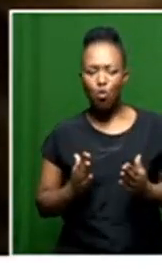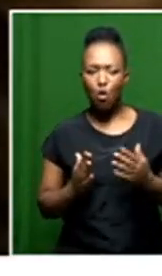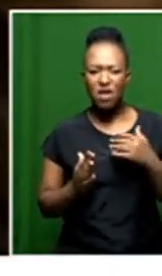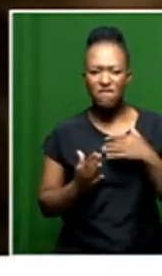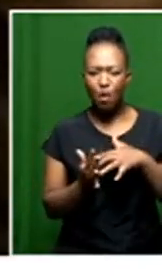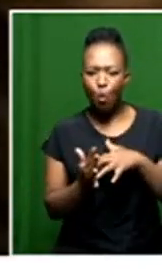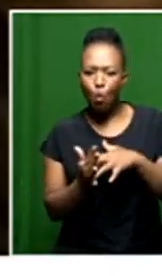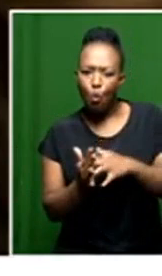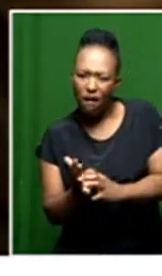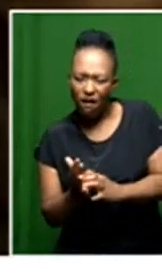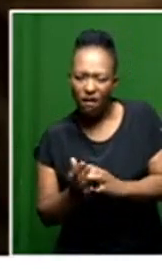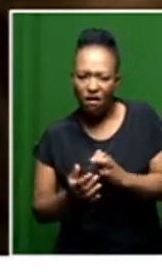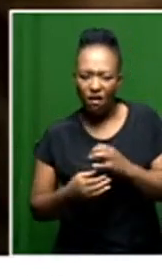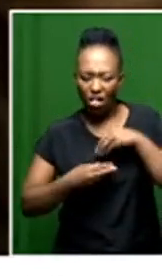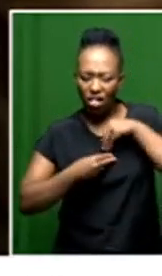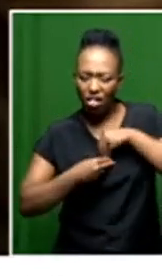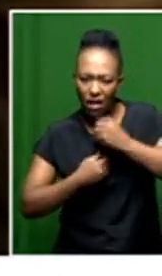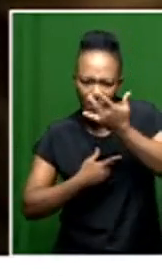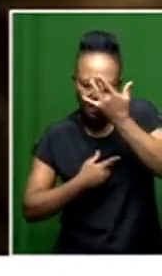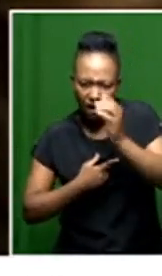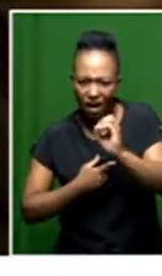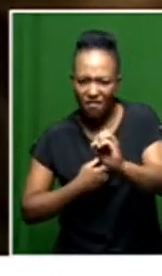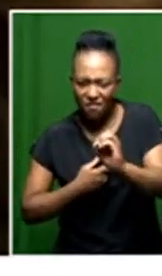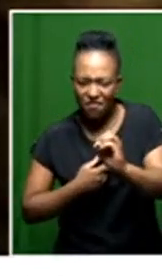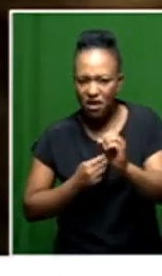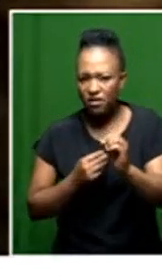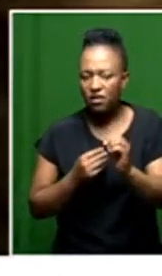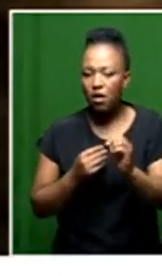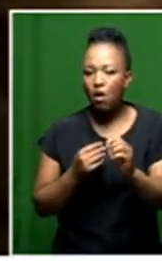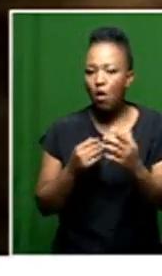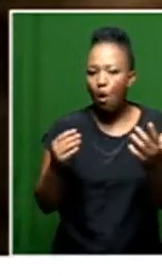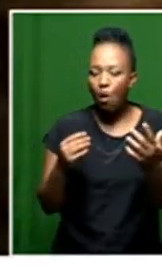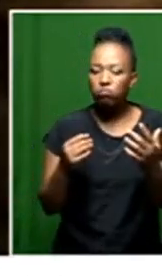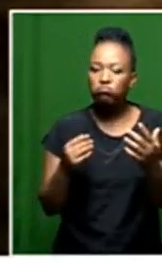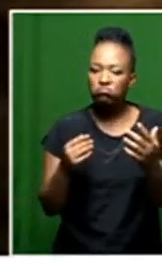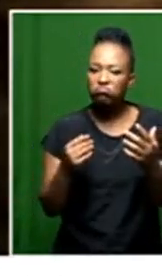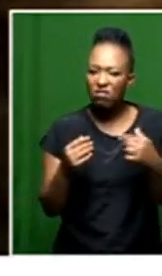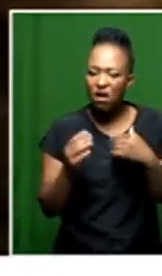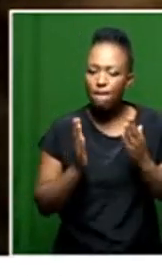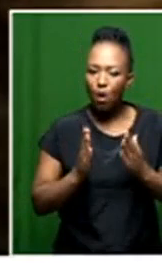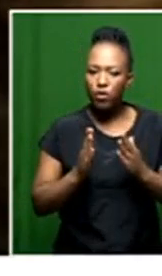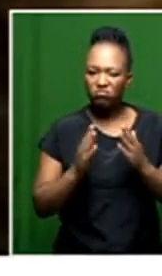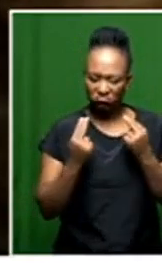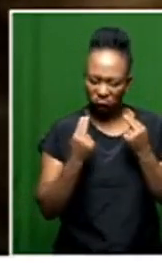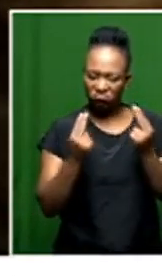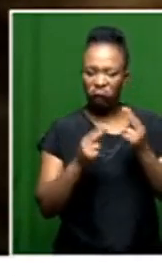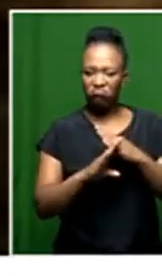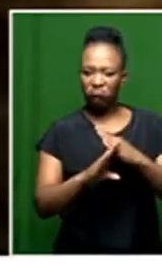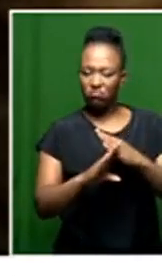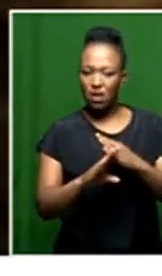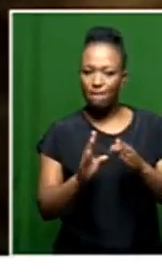immunosuppressed or has a chronic infection, doesn't give that much strong fight to the virus. The virus likes that human